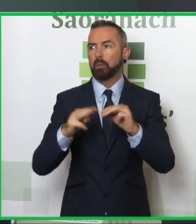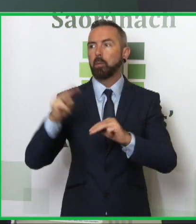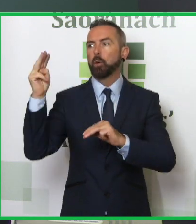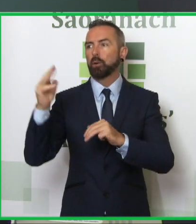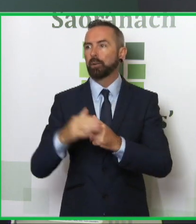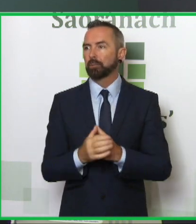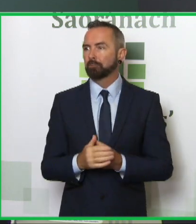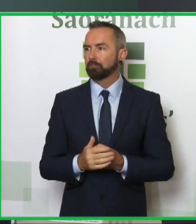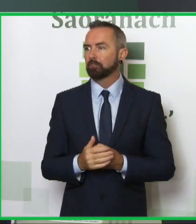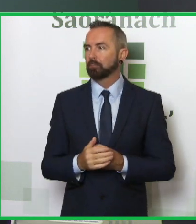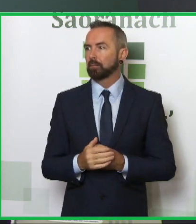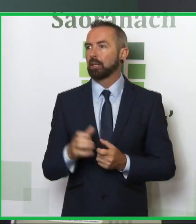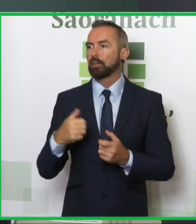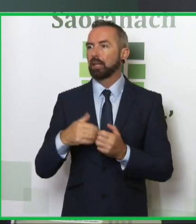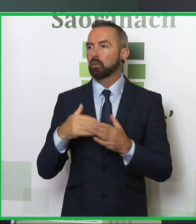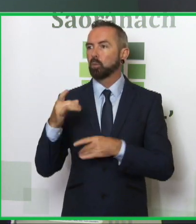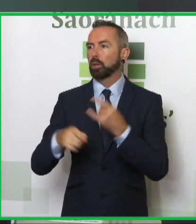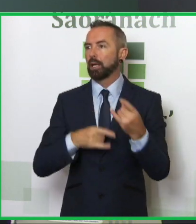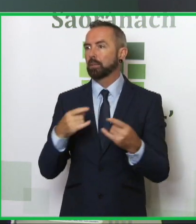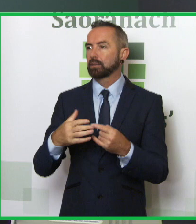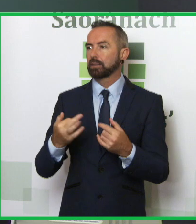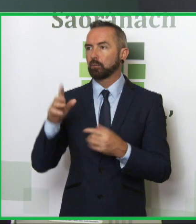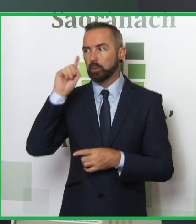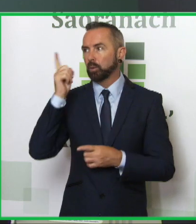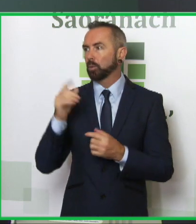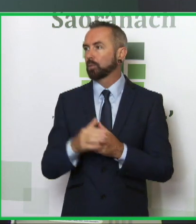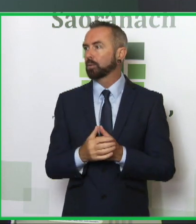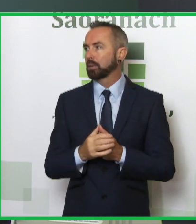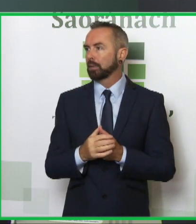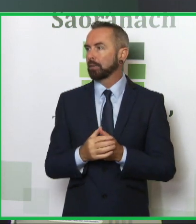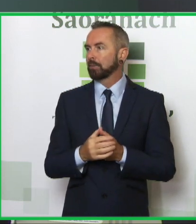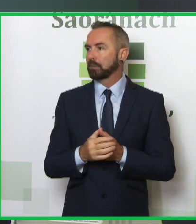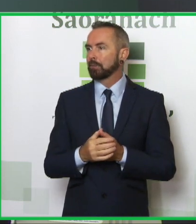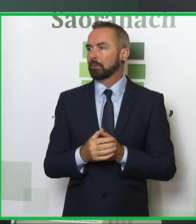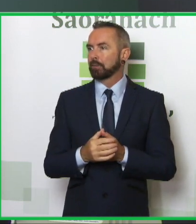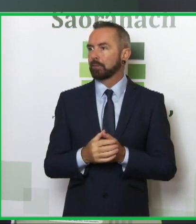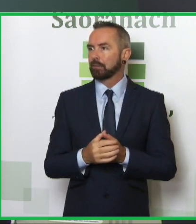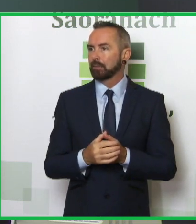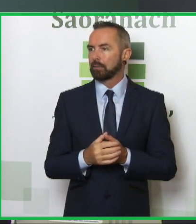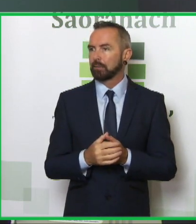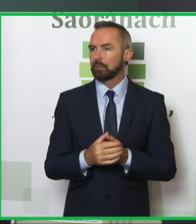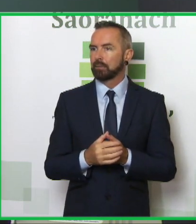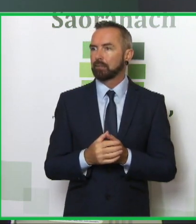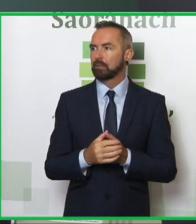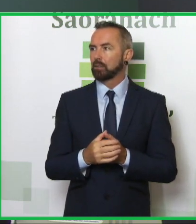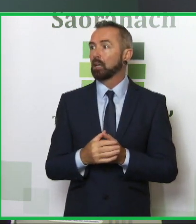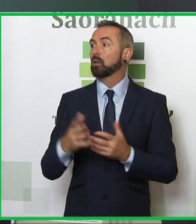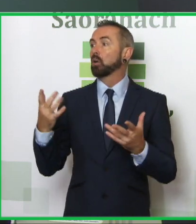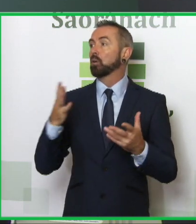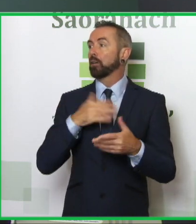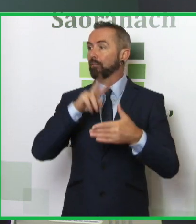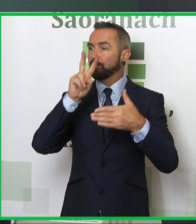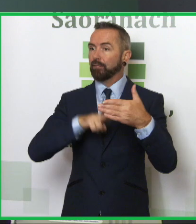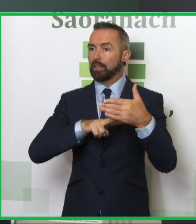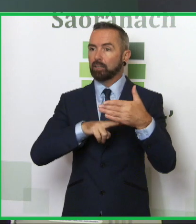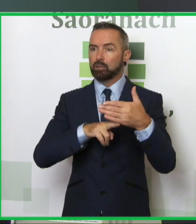the majority out of the three options you have. And I've just now, which is probably a little on the late side, read the